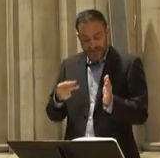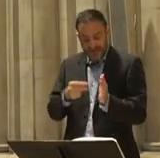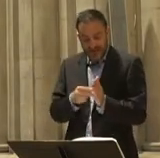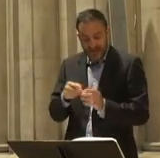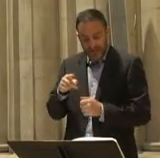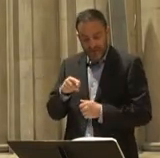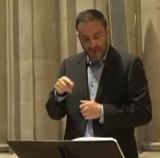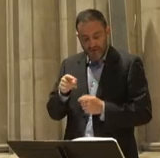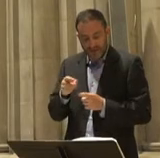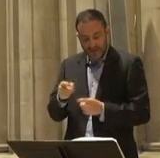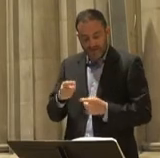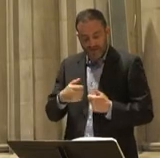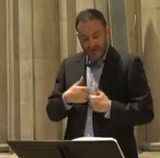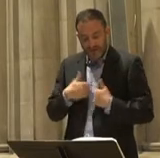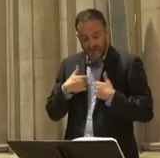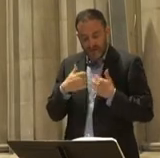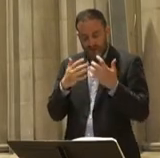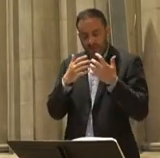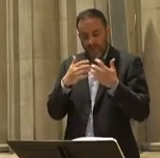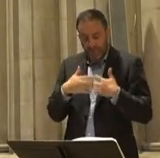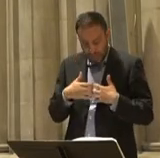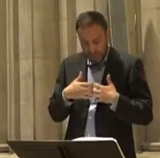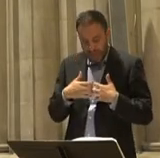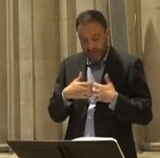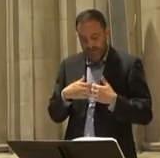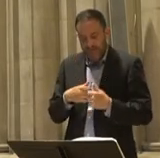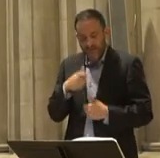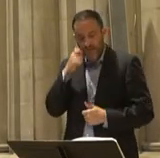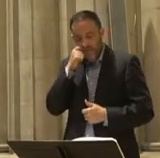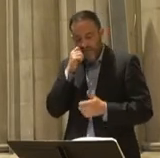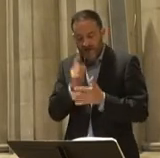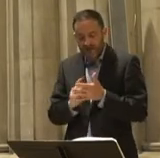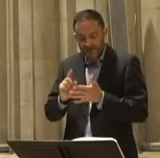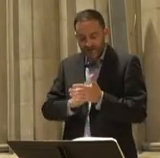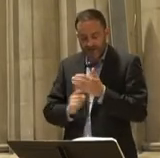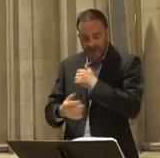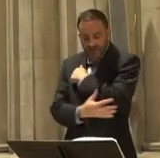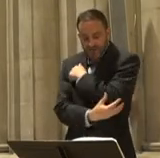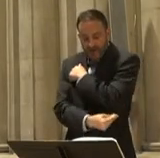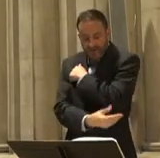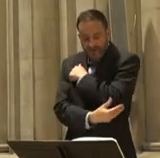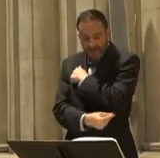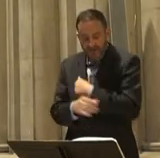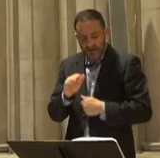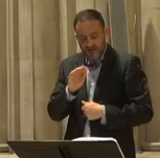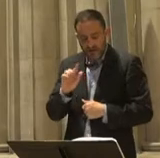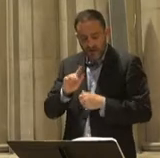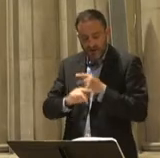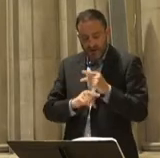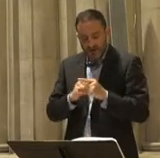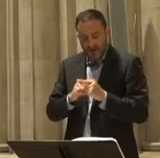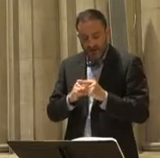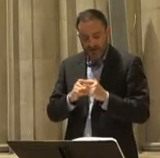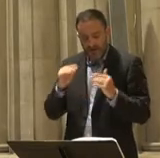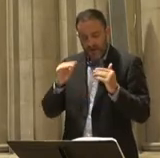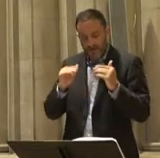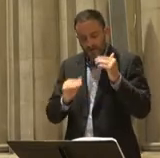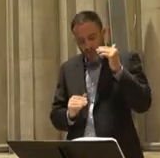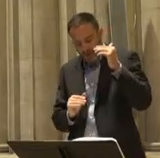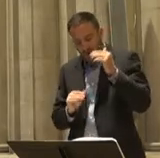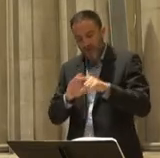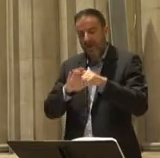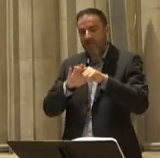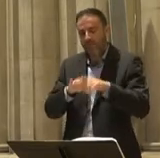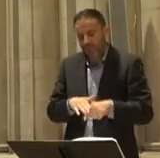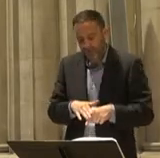stand with those who give their lives to dismantle the injustices of racism and poverty and all forms of inequality